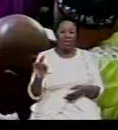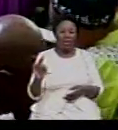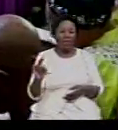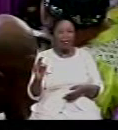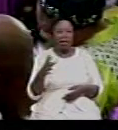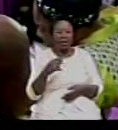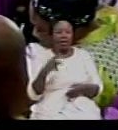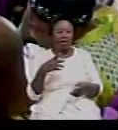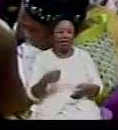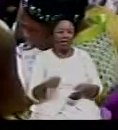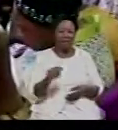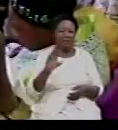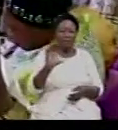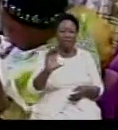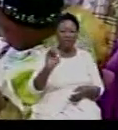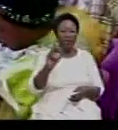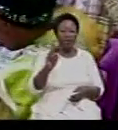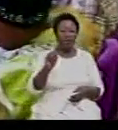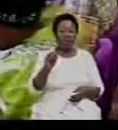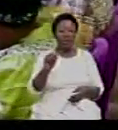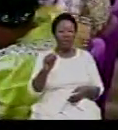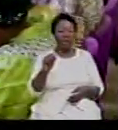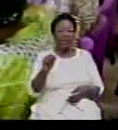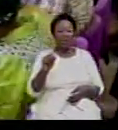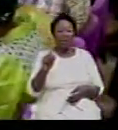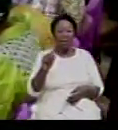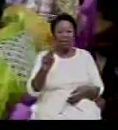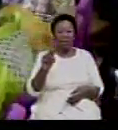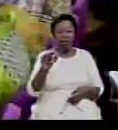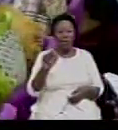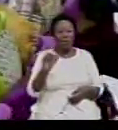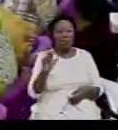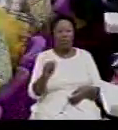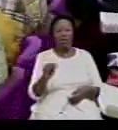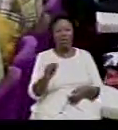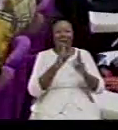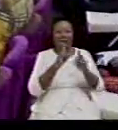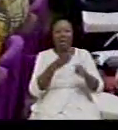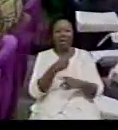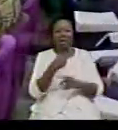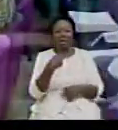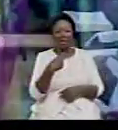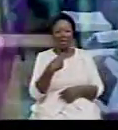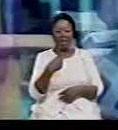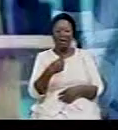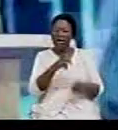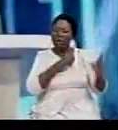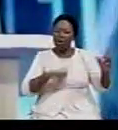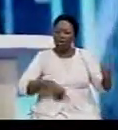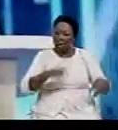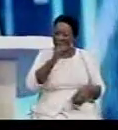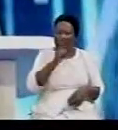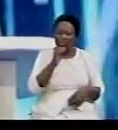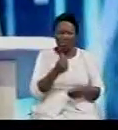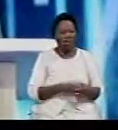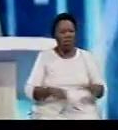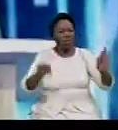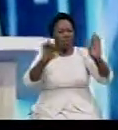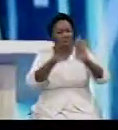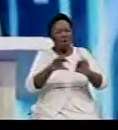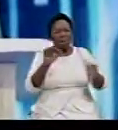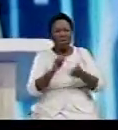centurion answered and said, Lord, I am not worthy that thou shouldest